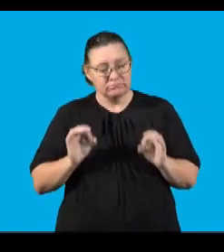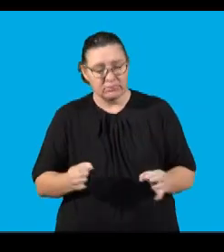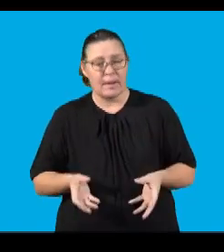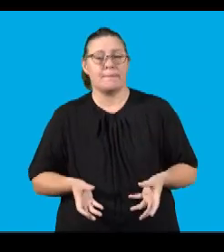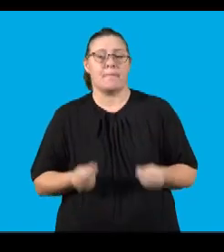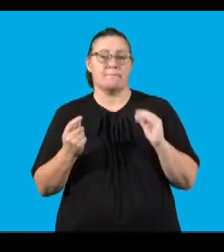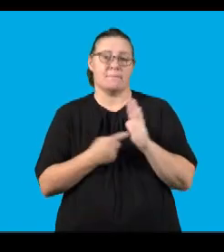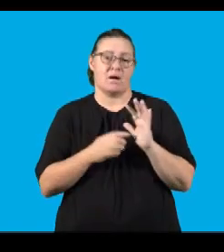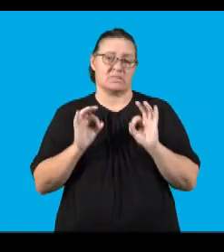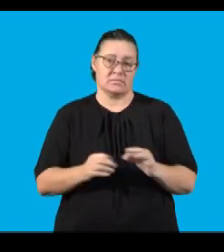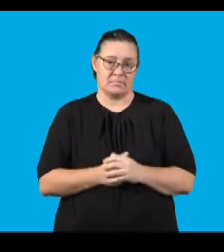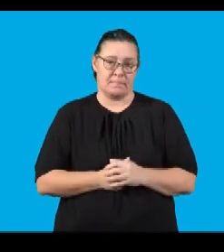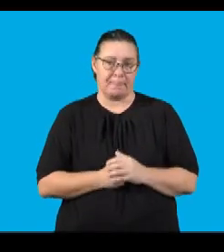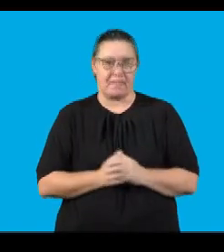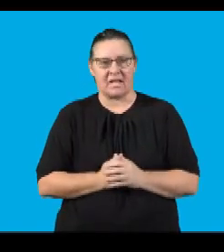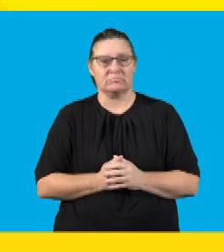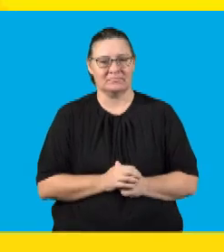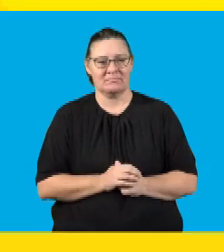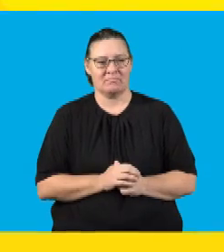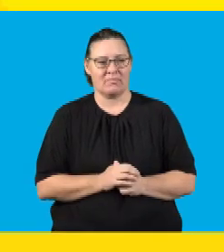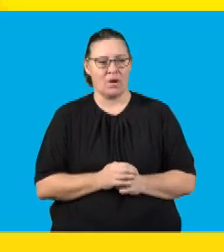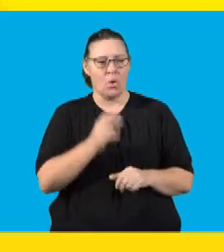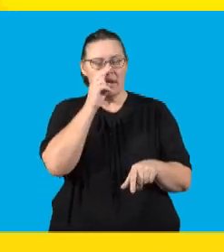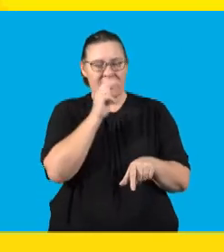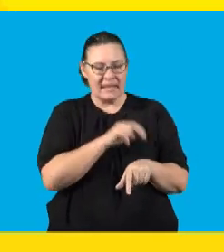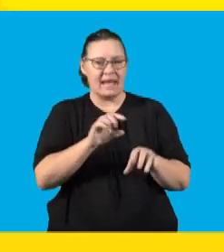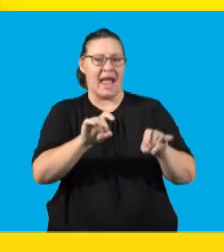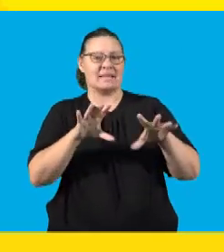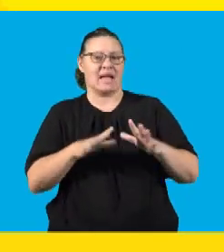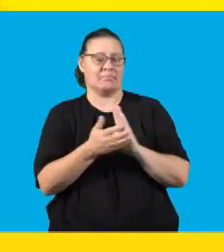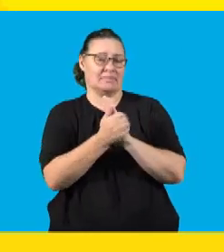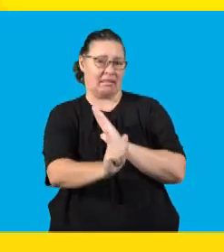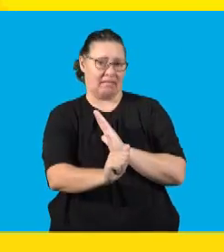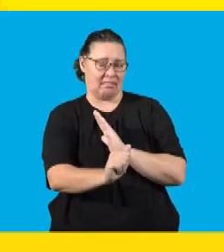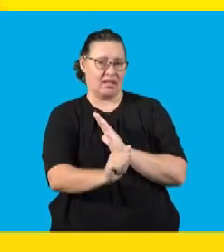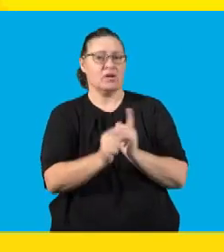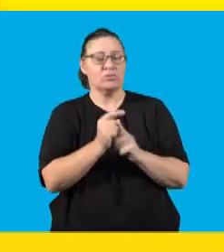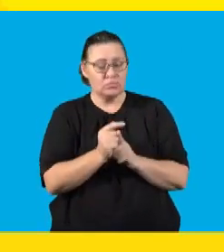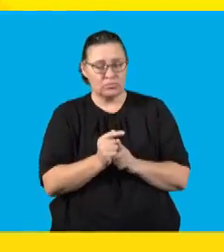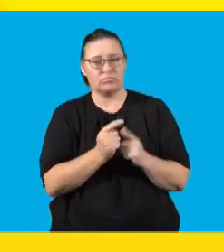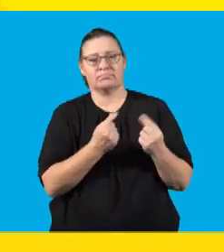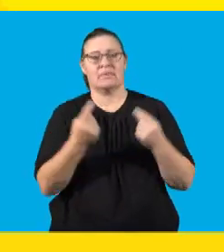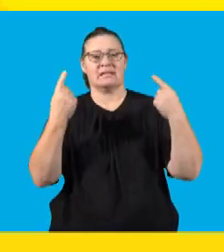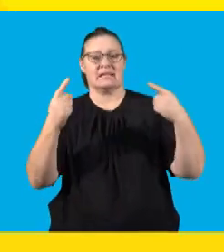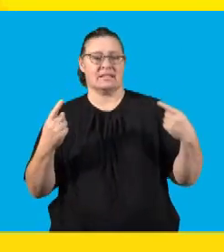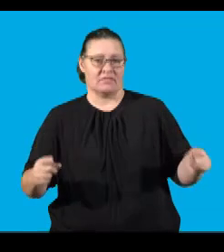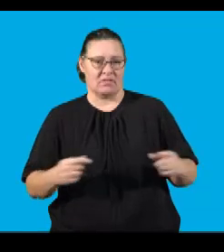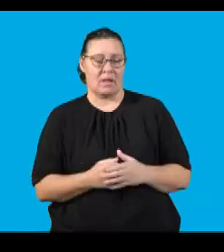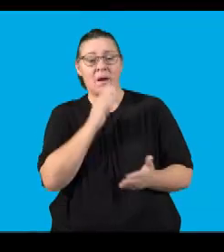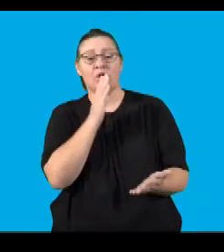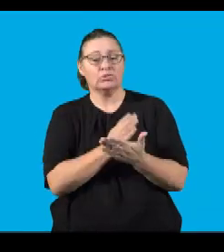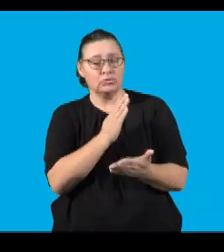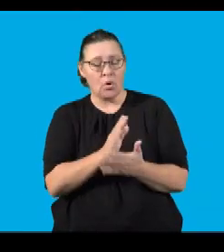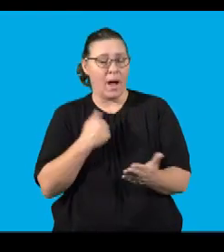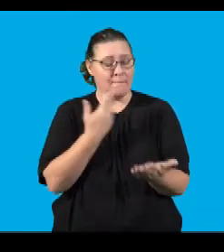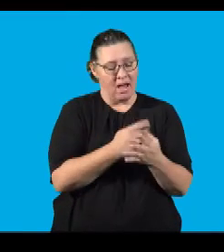grounded and will get you good marks. You will need exam writing competencies to complete this paper successfully. Make